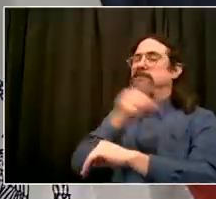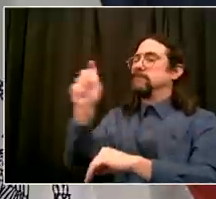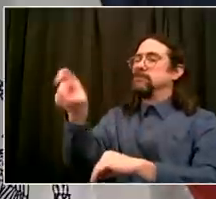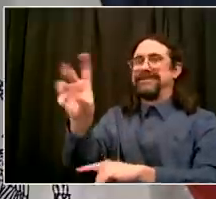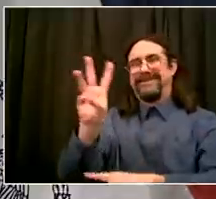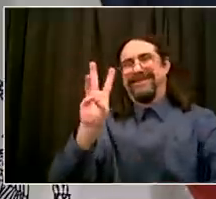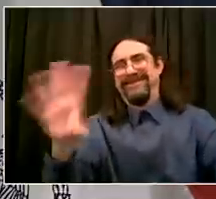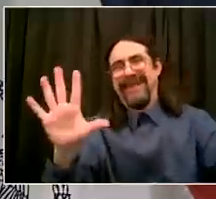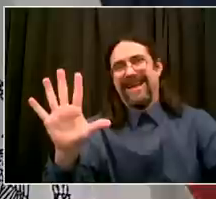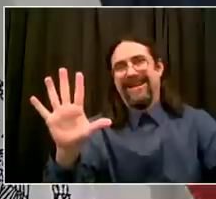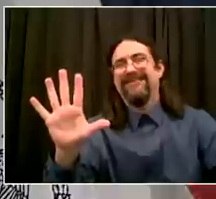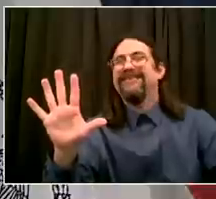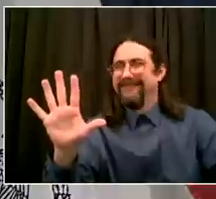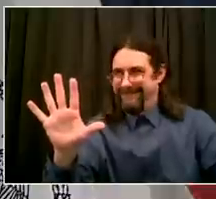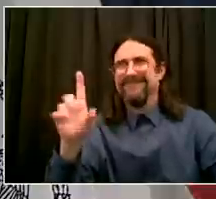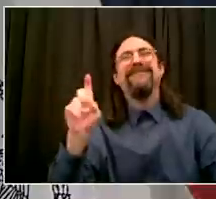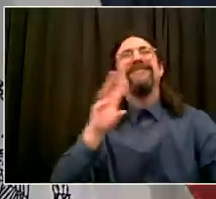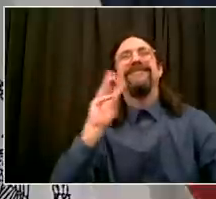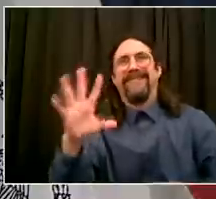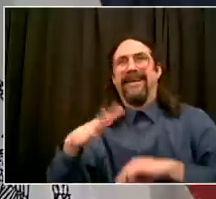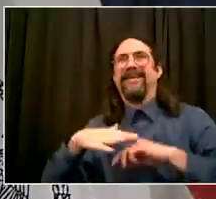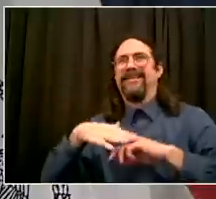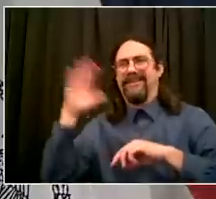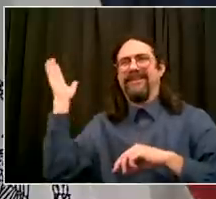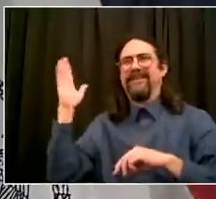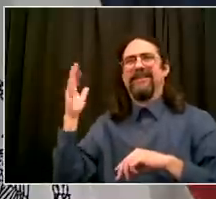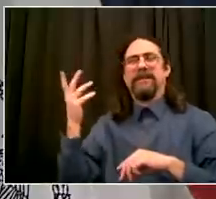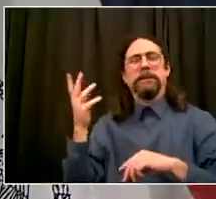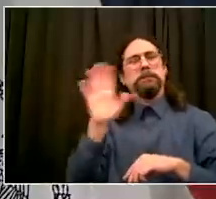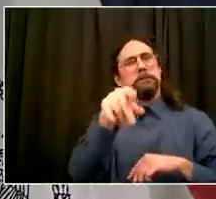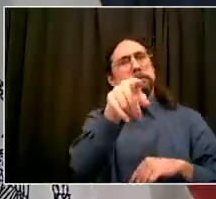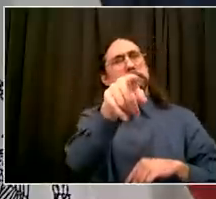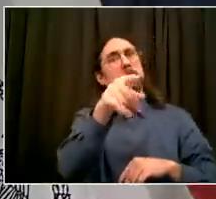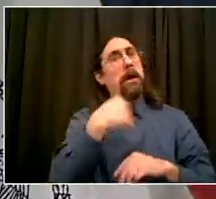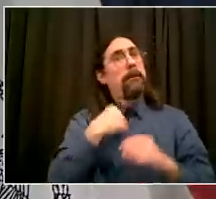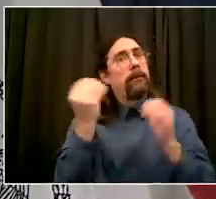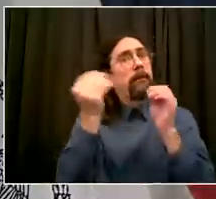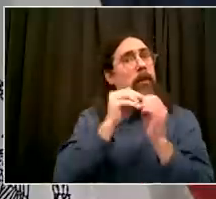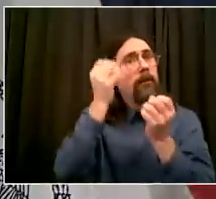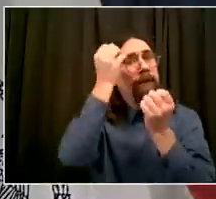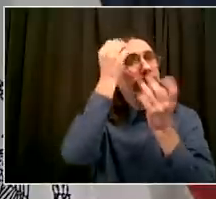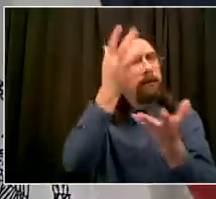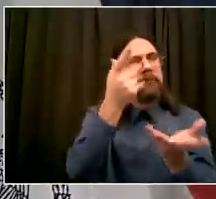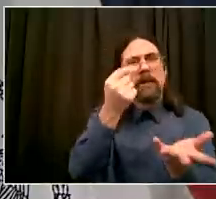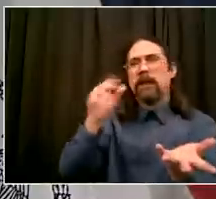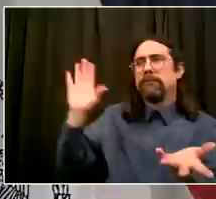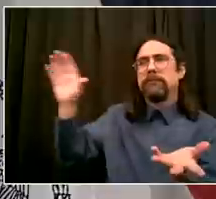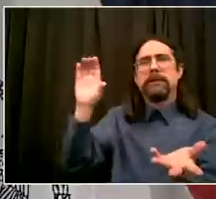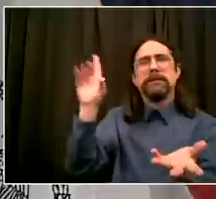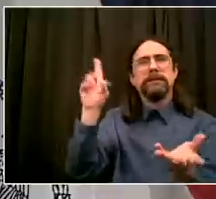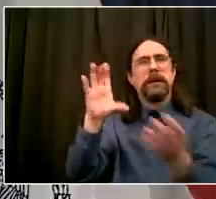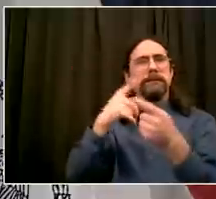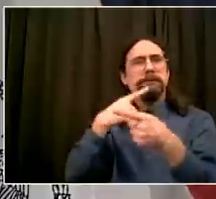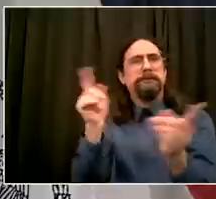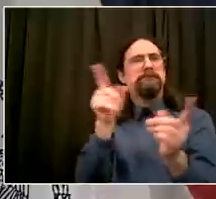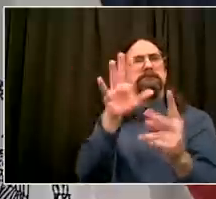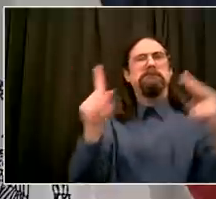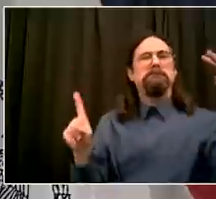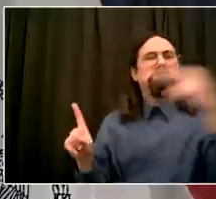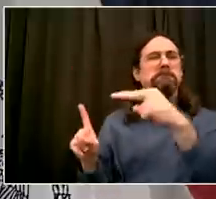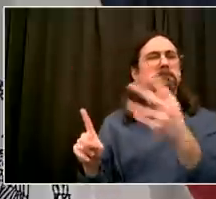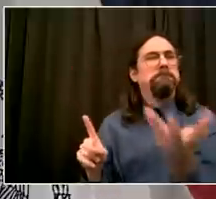the city getting more? Yeah, you know, Juliet, very important question. We have not gotten confirmation that that's what the Centers for Disease Control are going